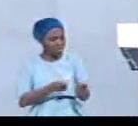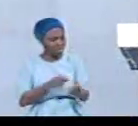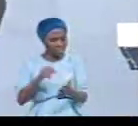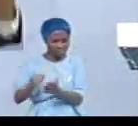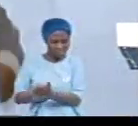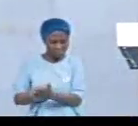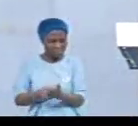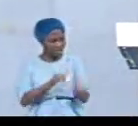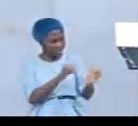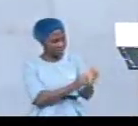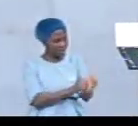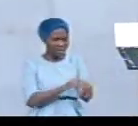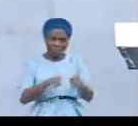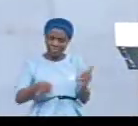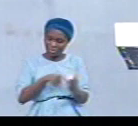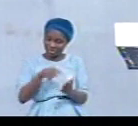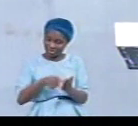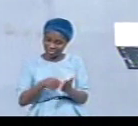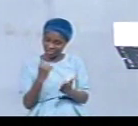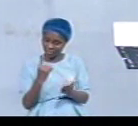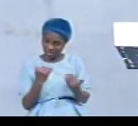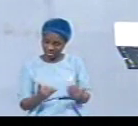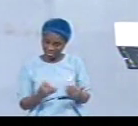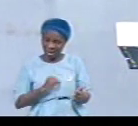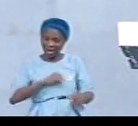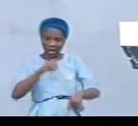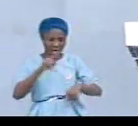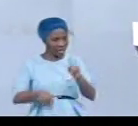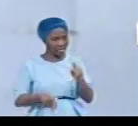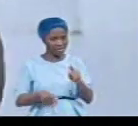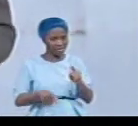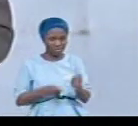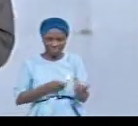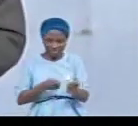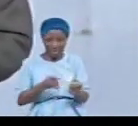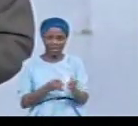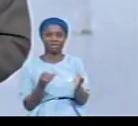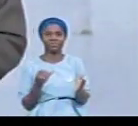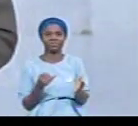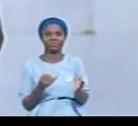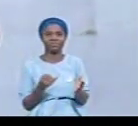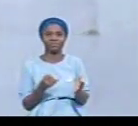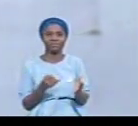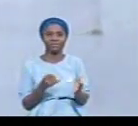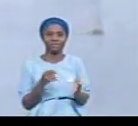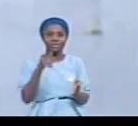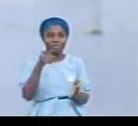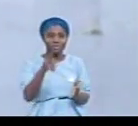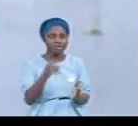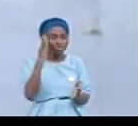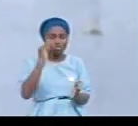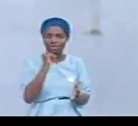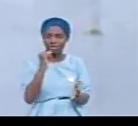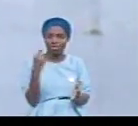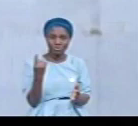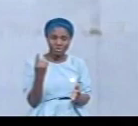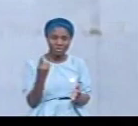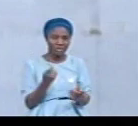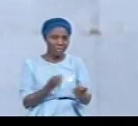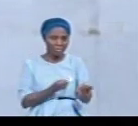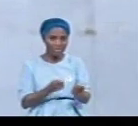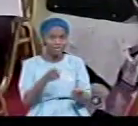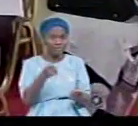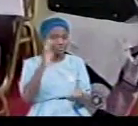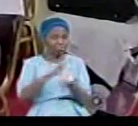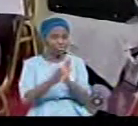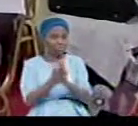but this one now I cannot manage. You'll not only manage, you'll be victorious